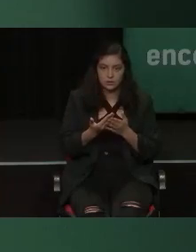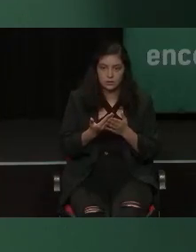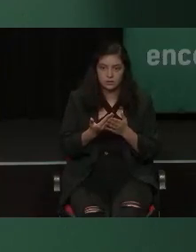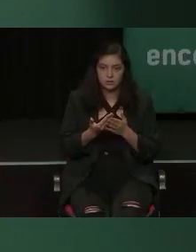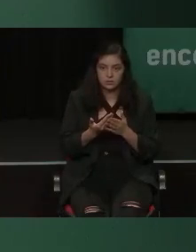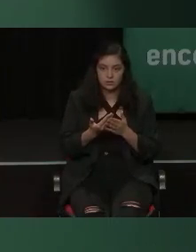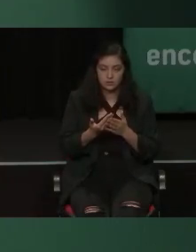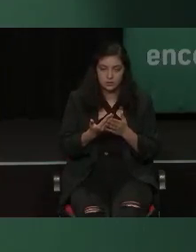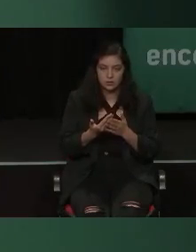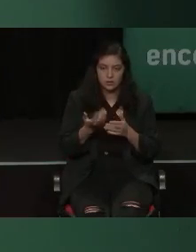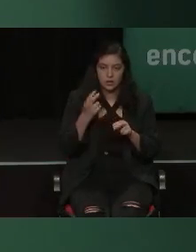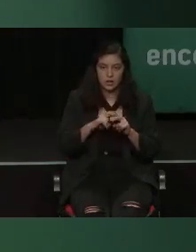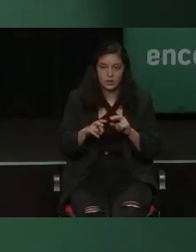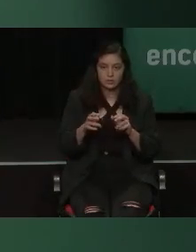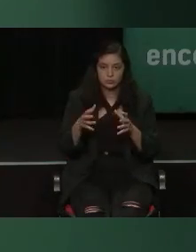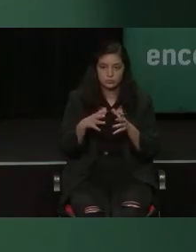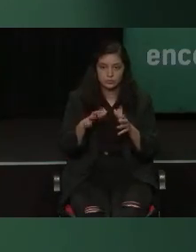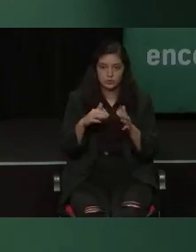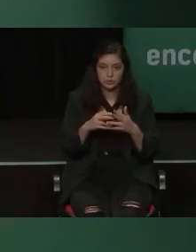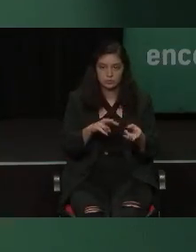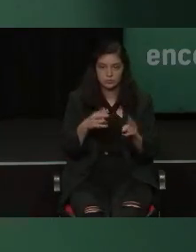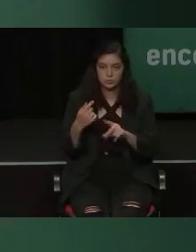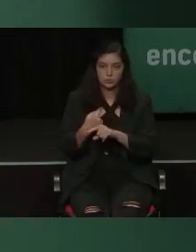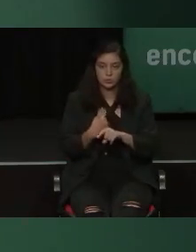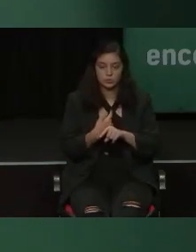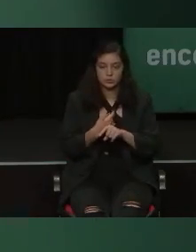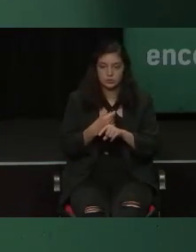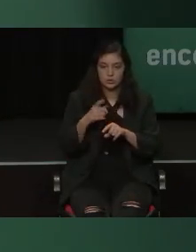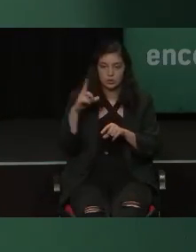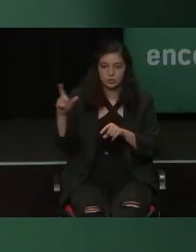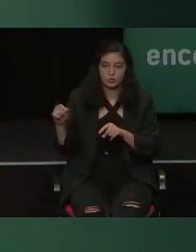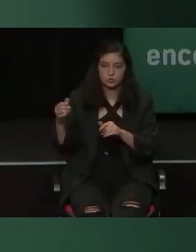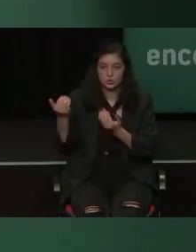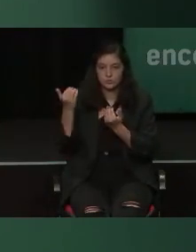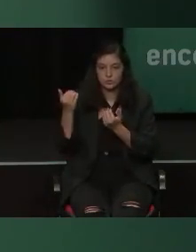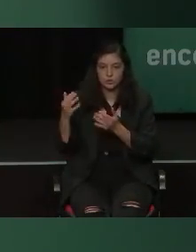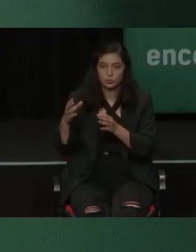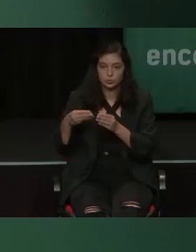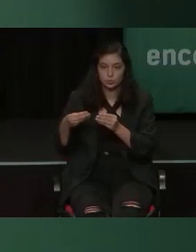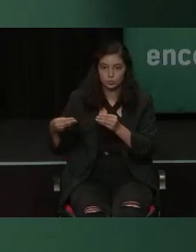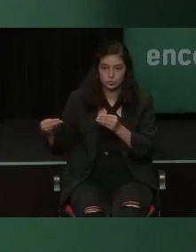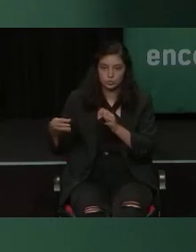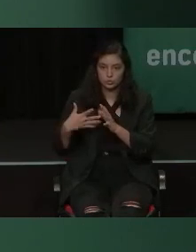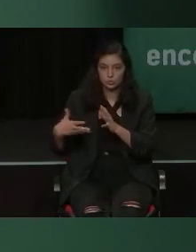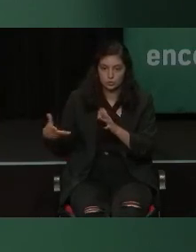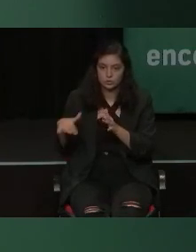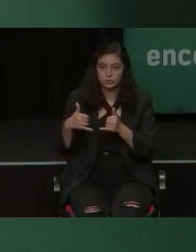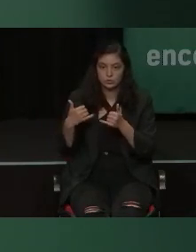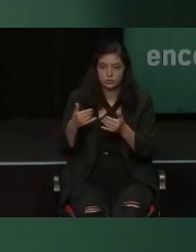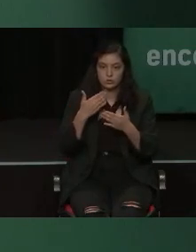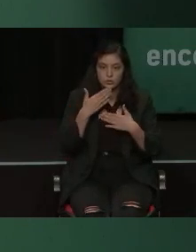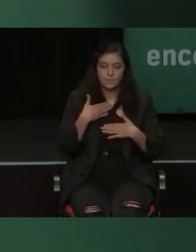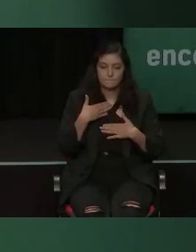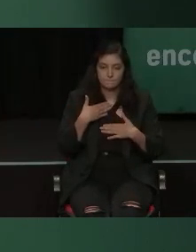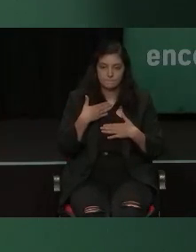So this woman who is in a village, she will send it to a remote signal and then she will have